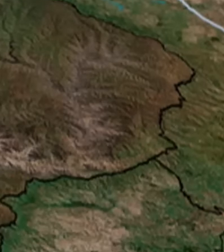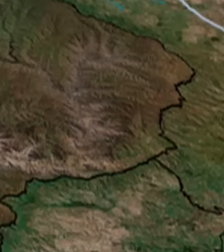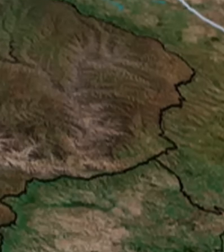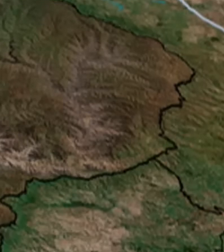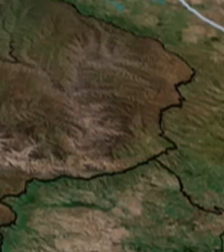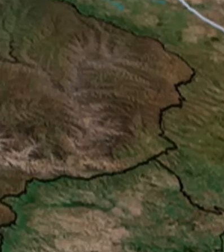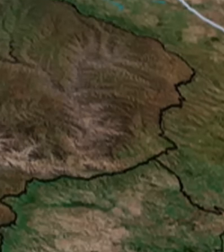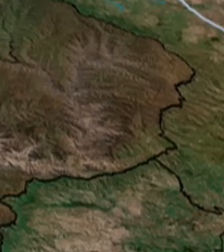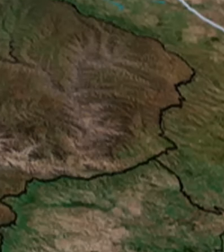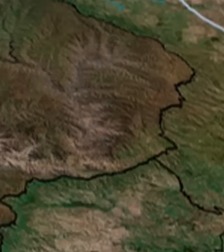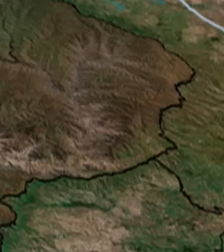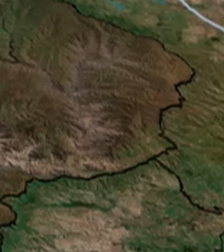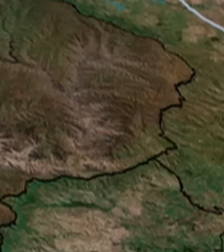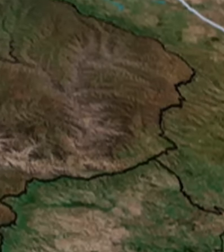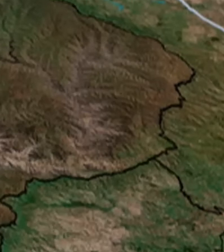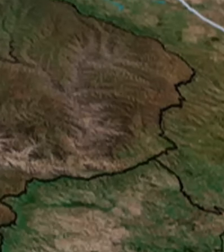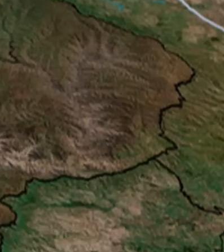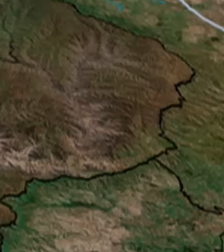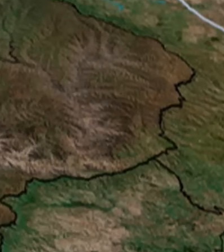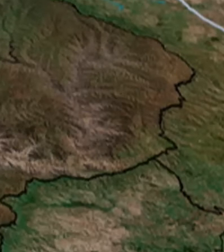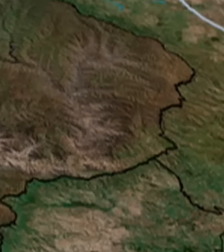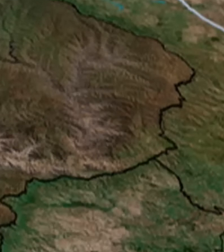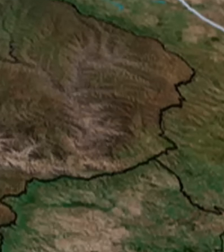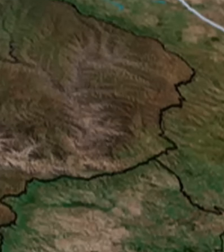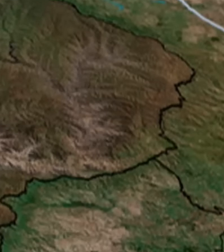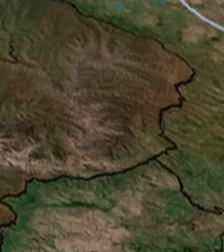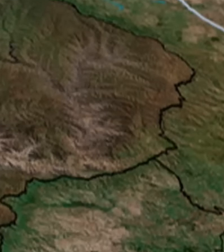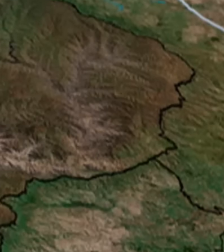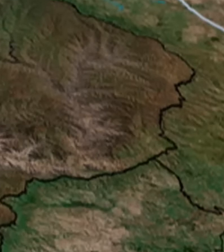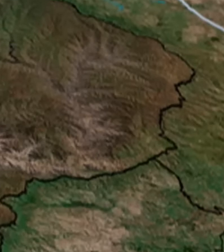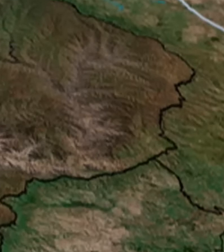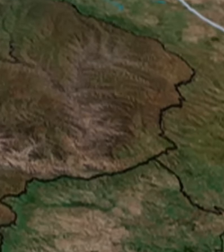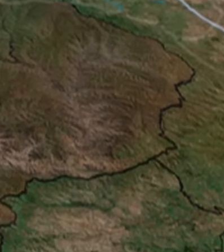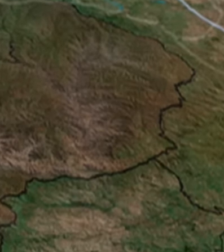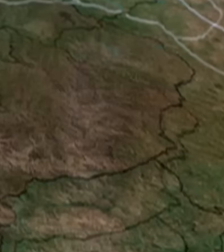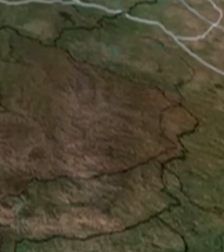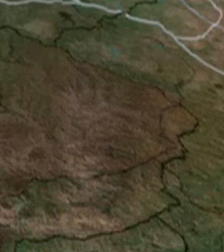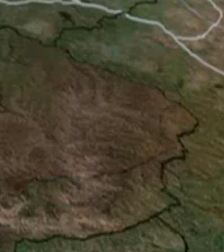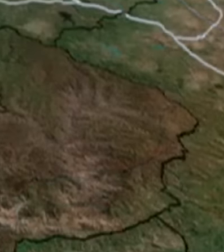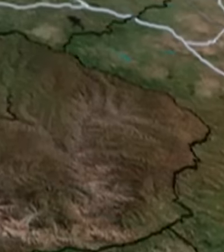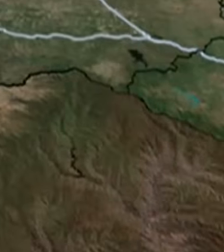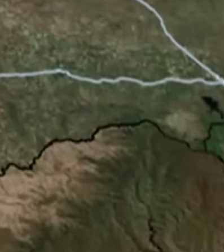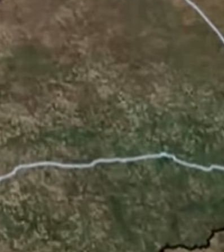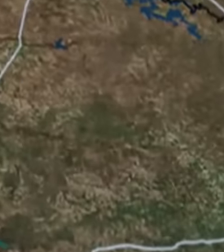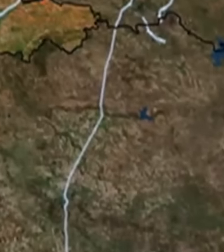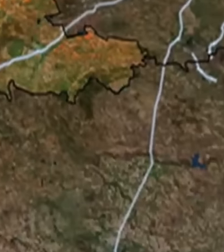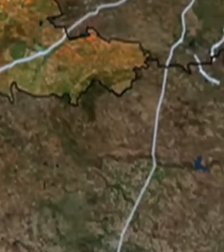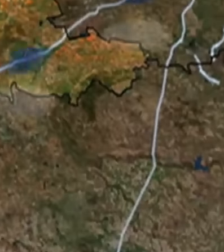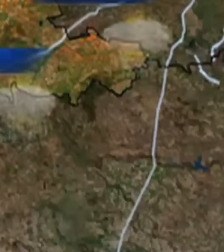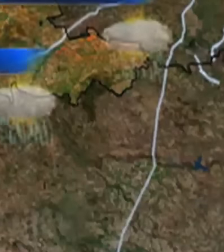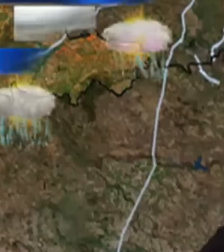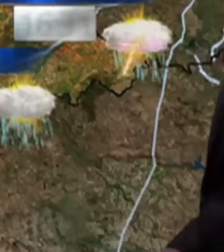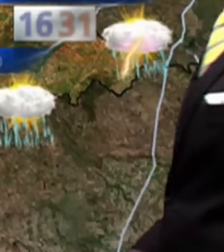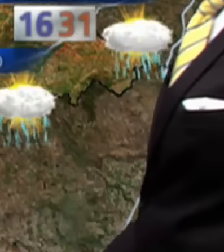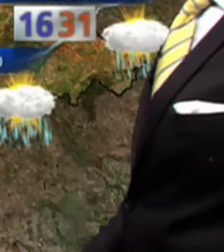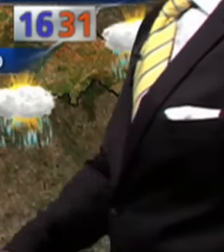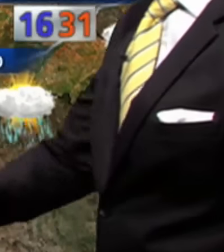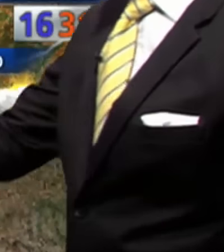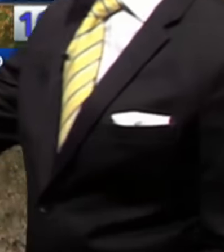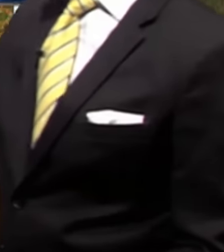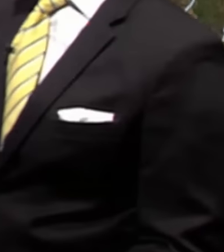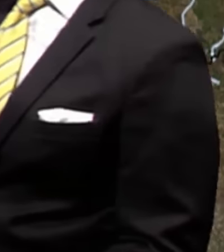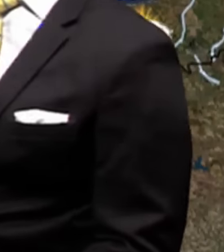Sasolburg ditamating le hona ka hona Bloemfontein Masokola Range butle teng tla tshetse hona ha isale kgrate di fitla fela ho mashome a mararo a